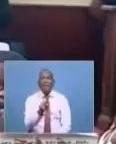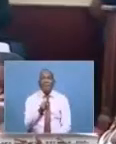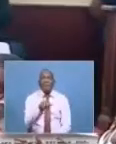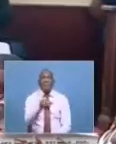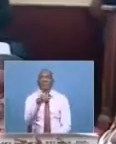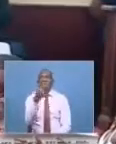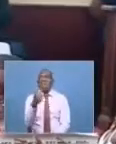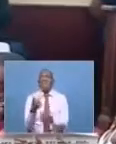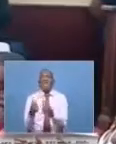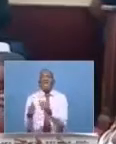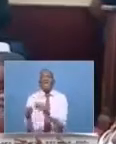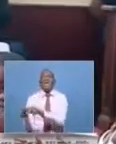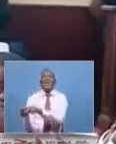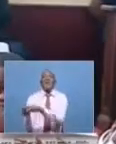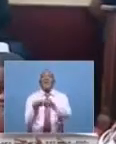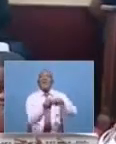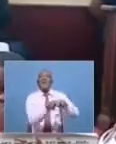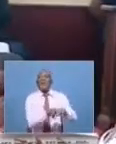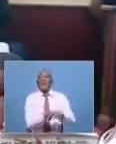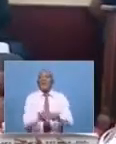normal